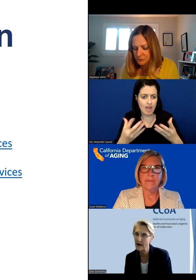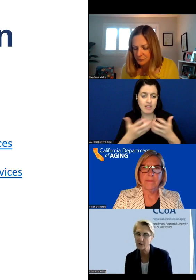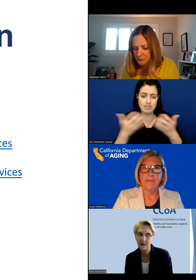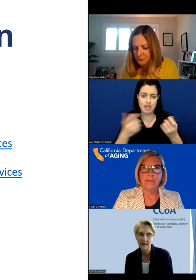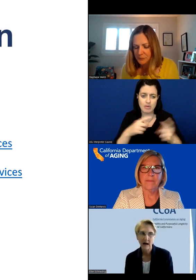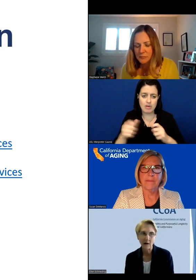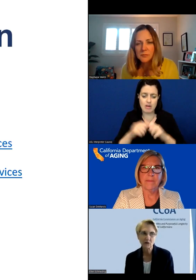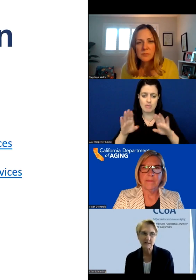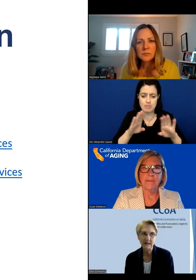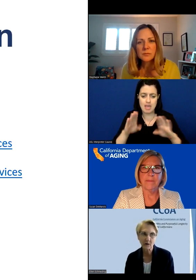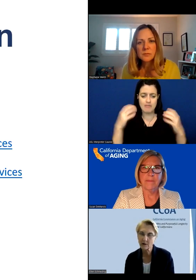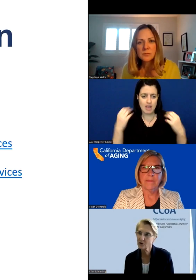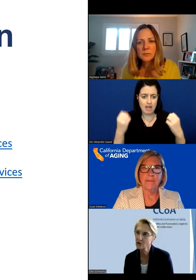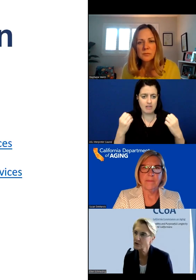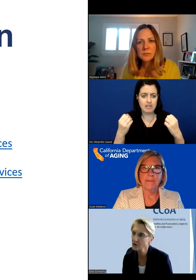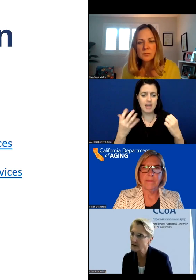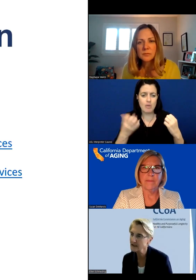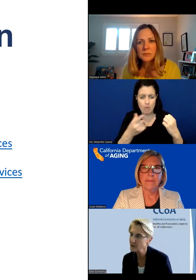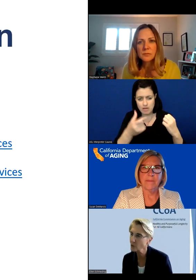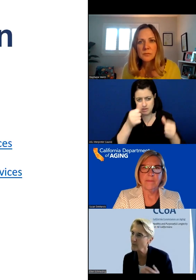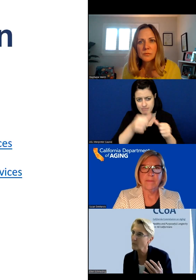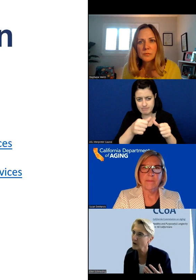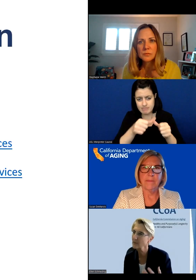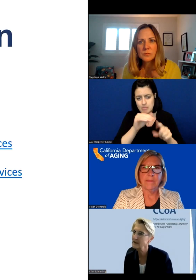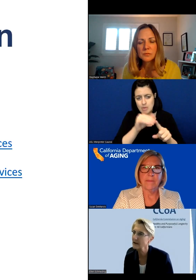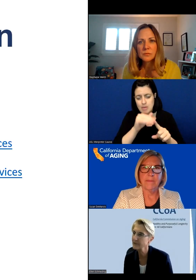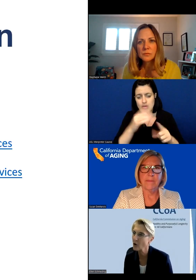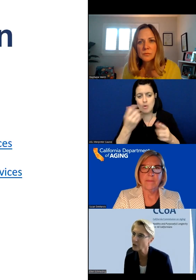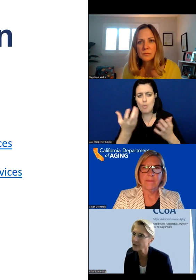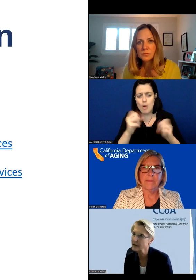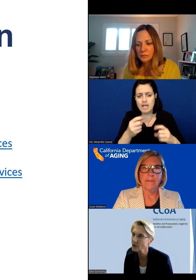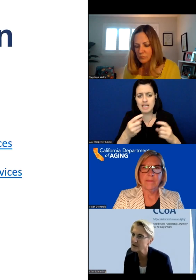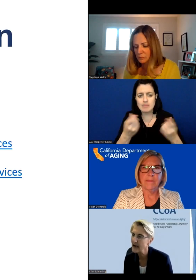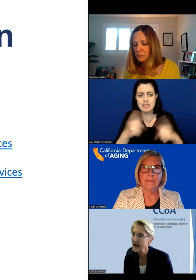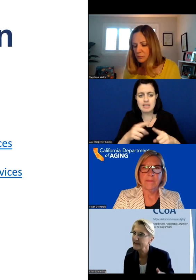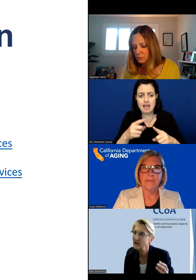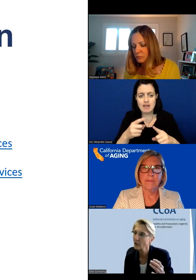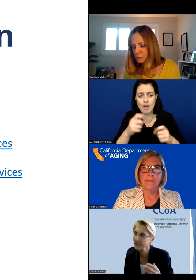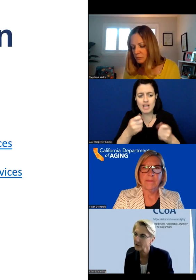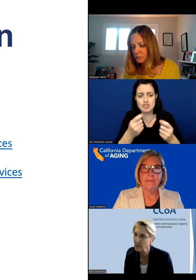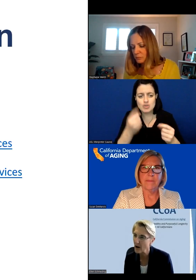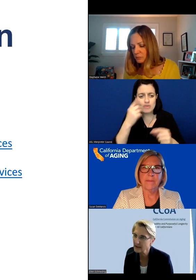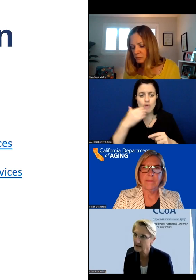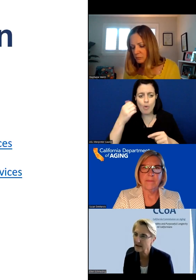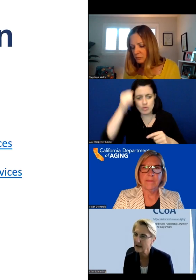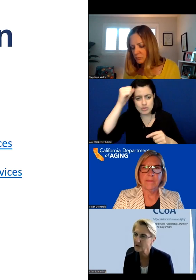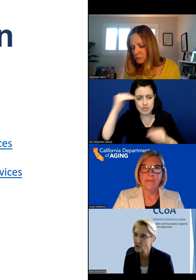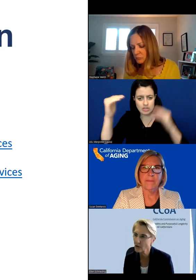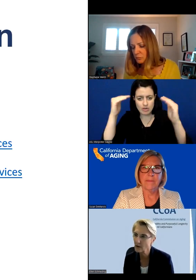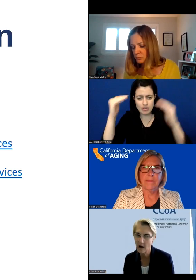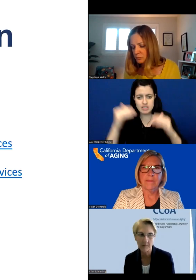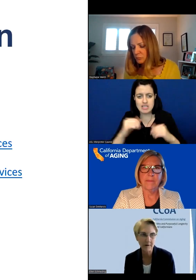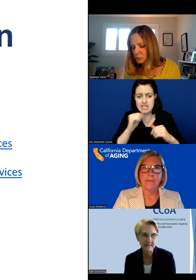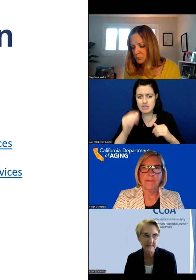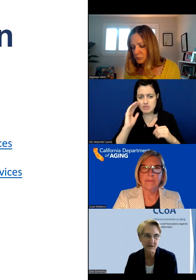behavioral health, I would just encourage you to consider what more can be done for older adults. They don't figure prominently in